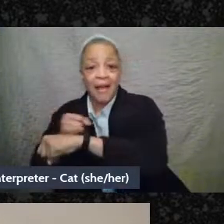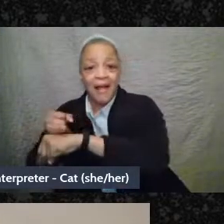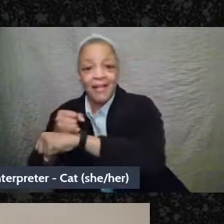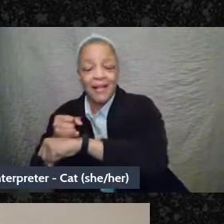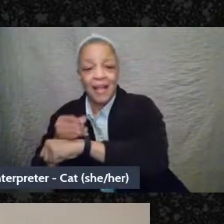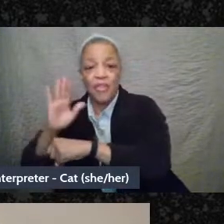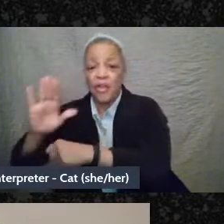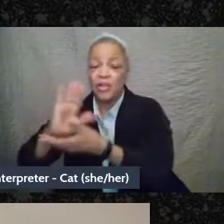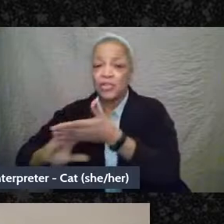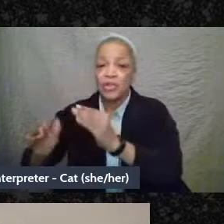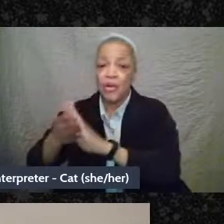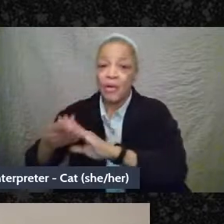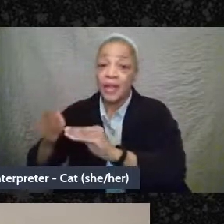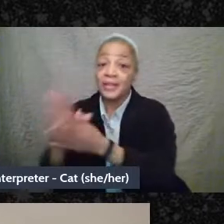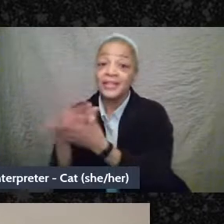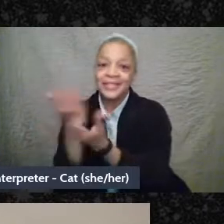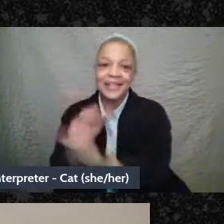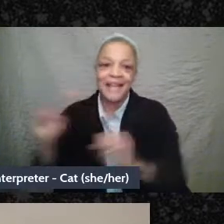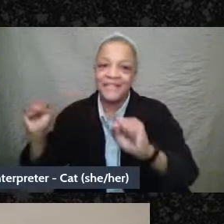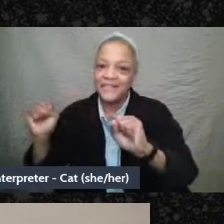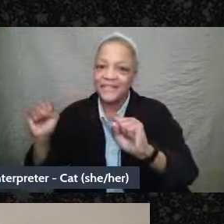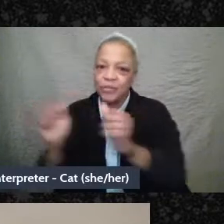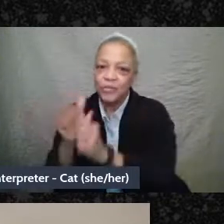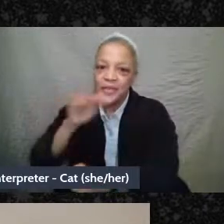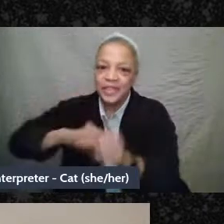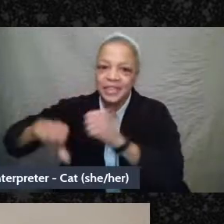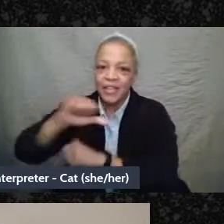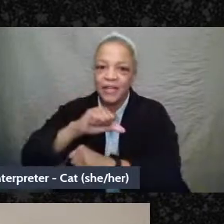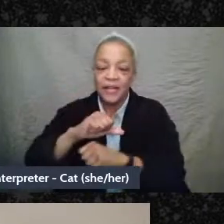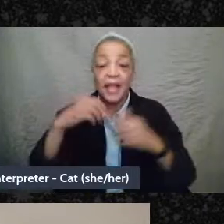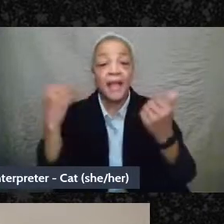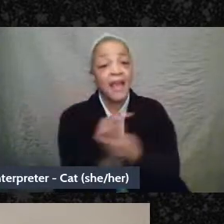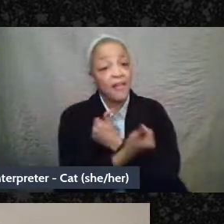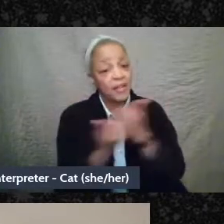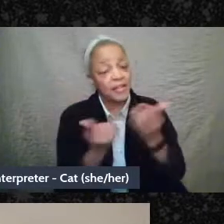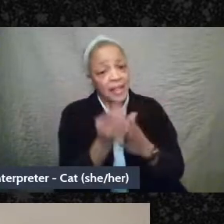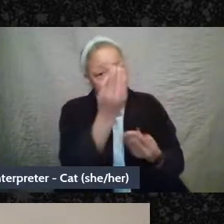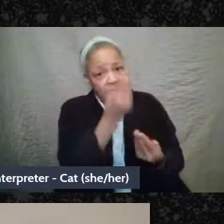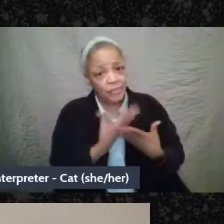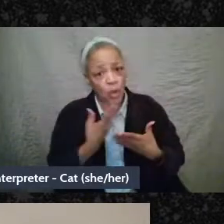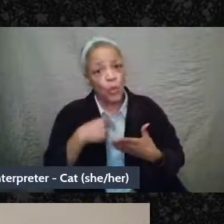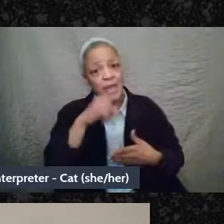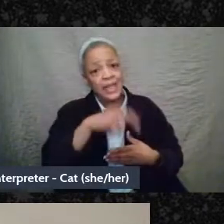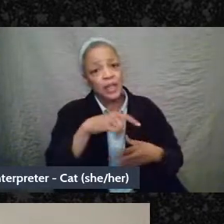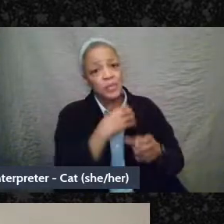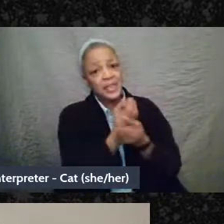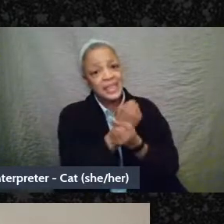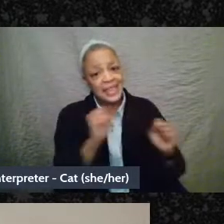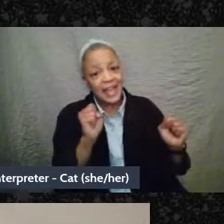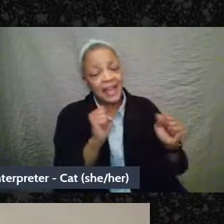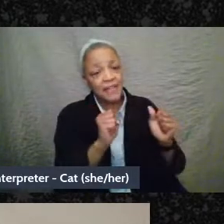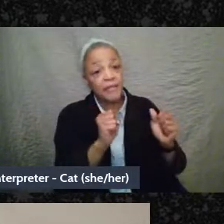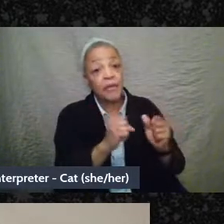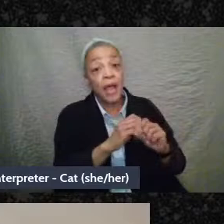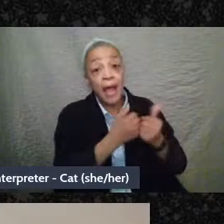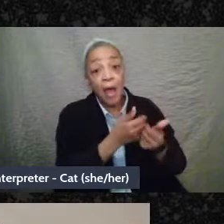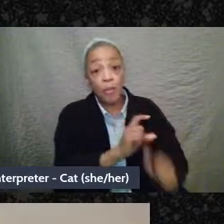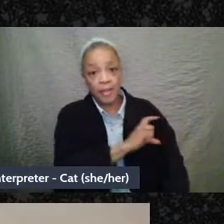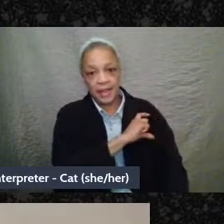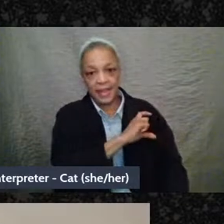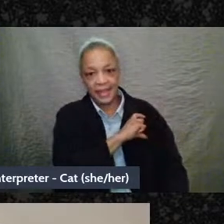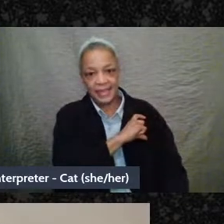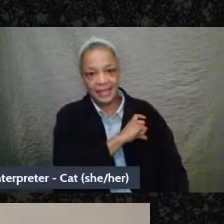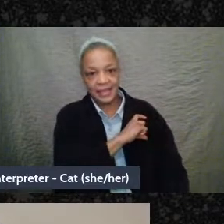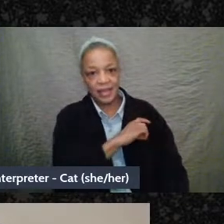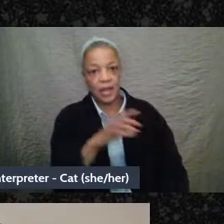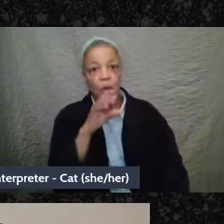we're told, right? Everything tells us that we need police to be safe, and elders have been told that they need police to be